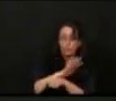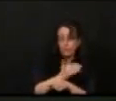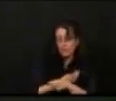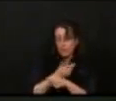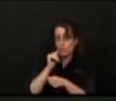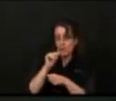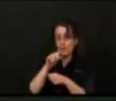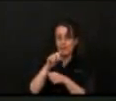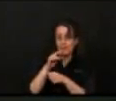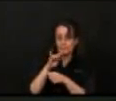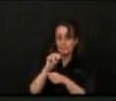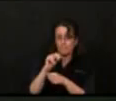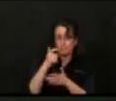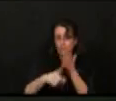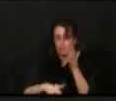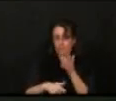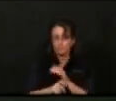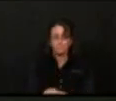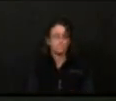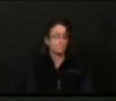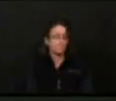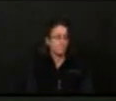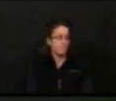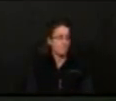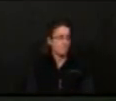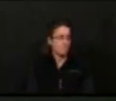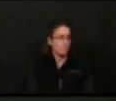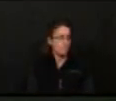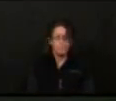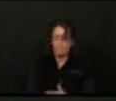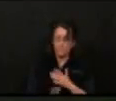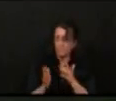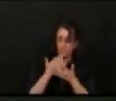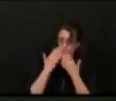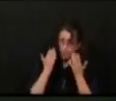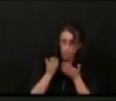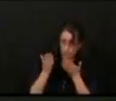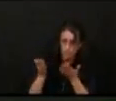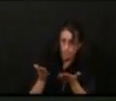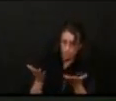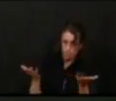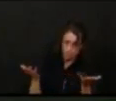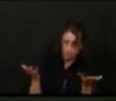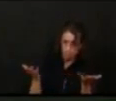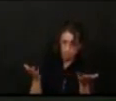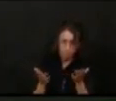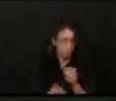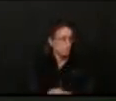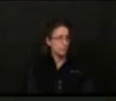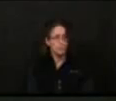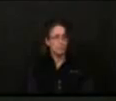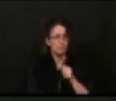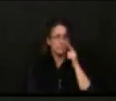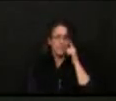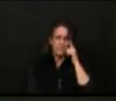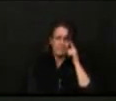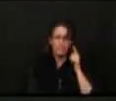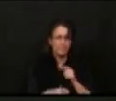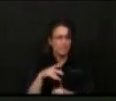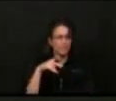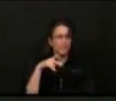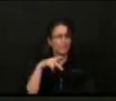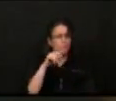Okay. So there's no, we have no motion or nothing tonight. No, I don't know if Patrick or the